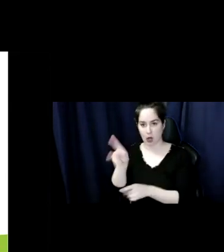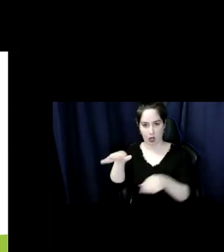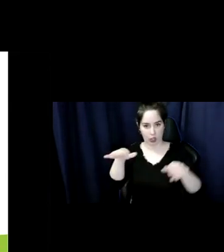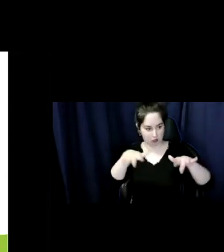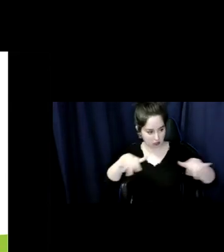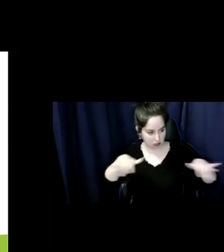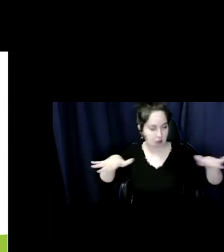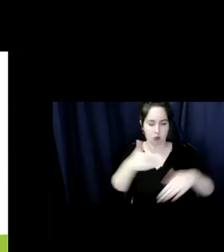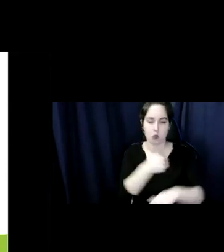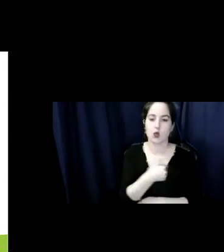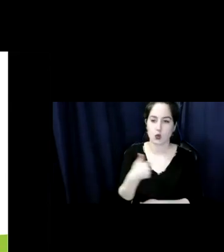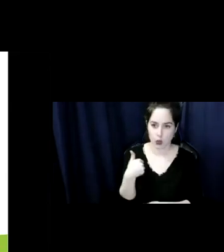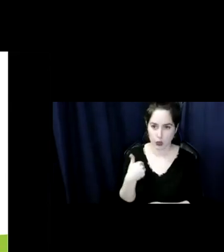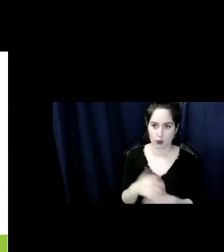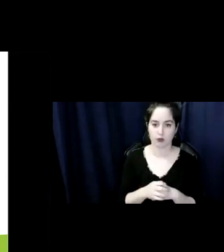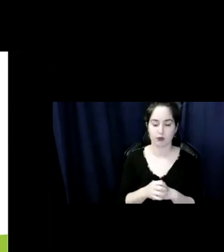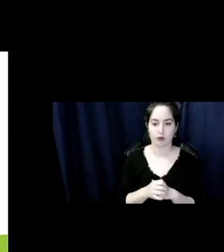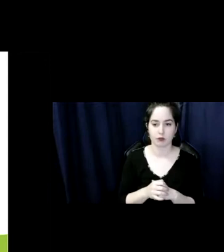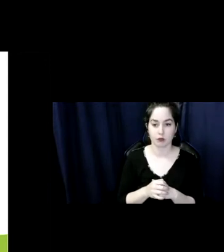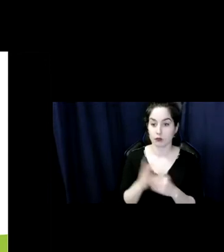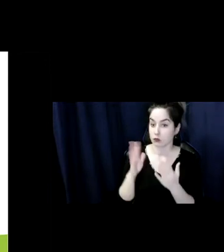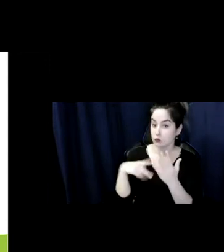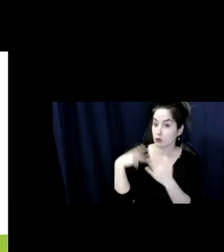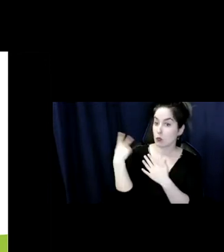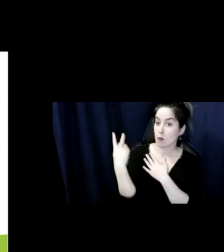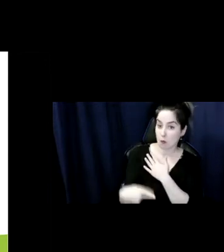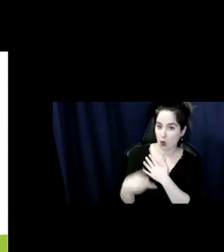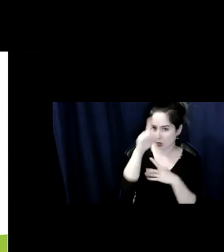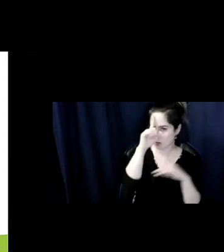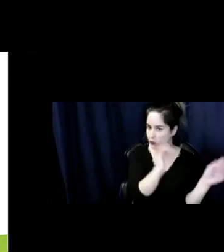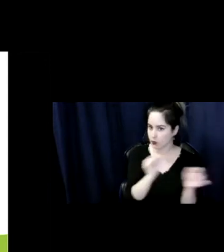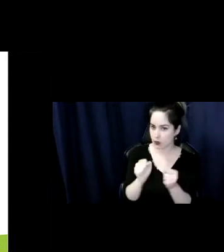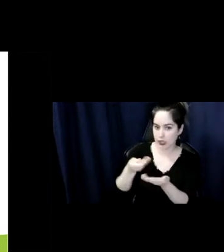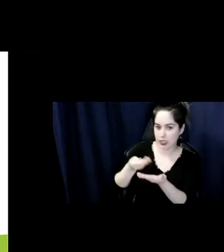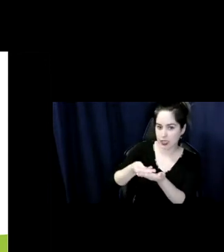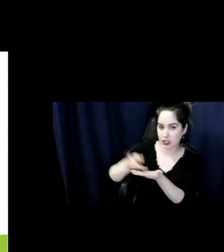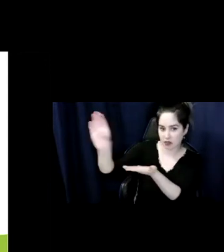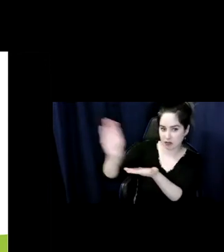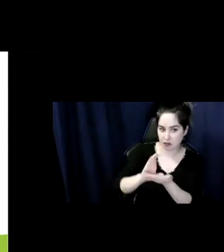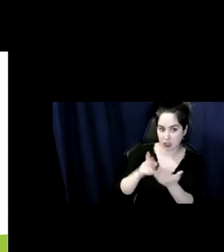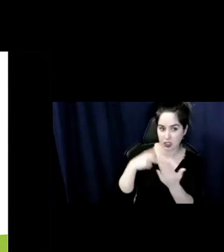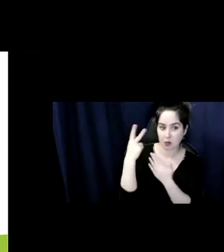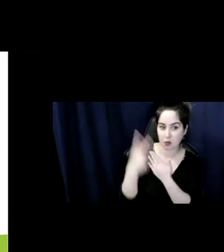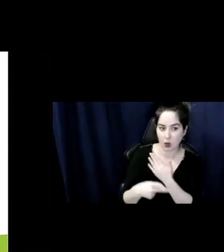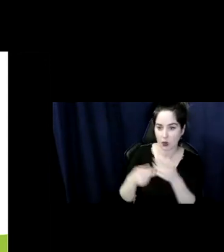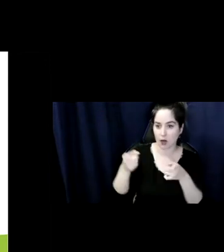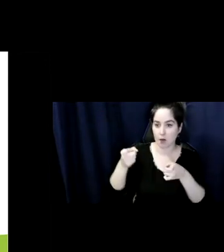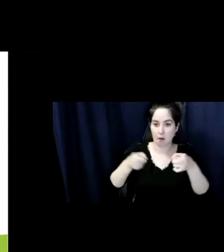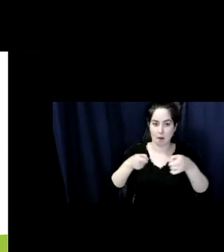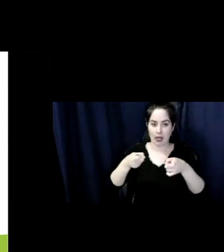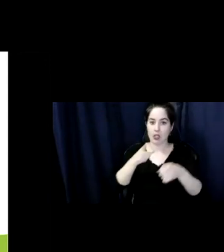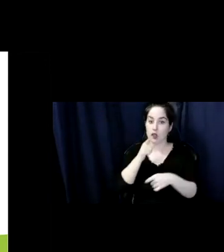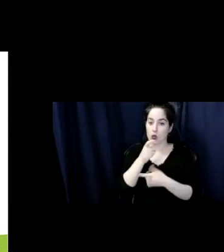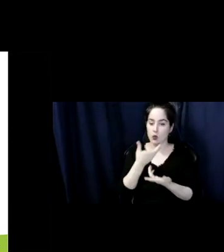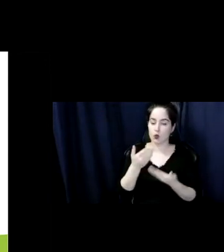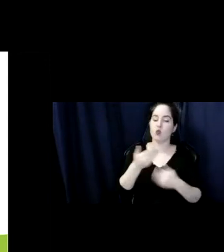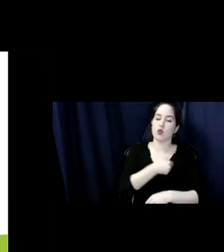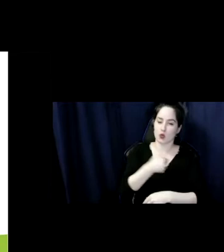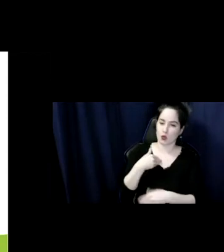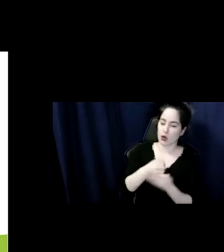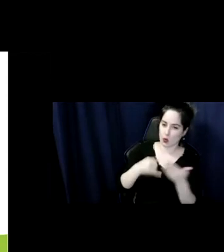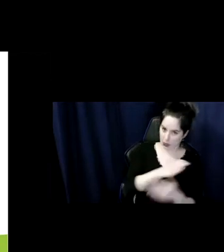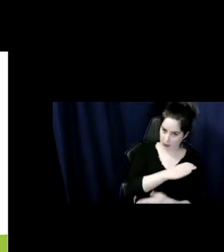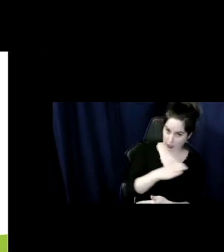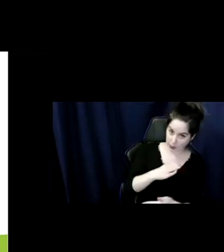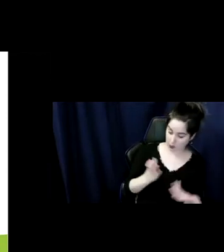The program is a strategic funding program managed by the Toronto Arts Council in partnership with the